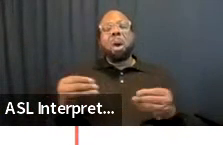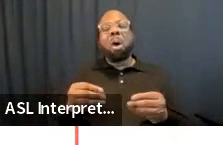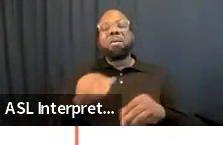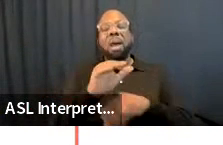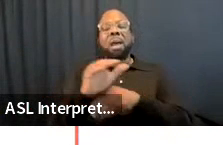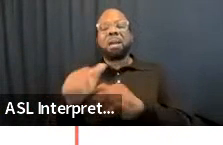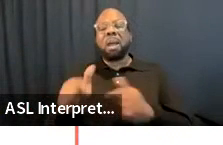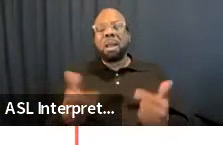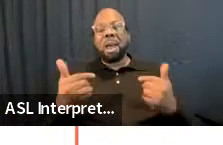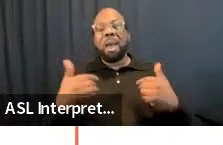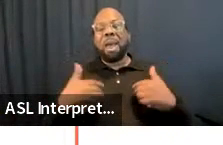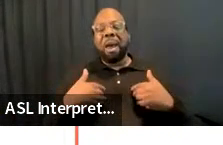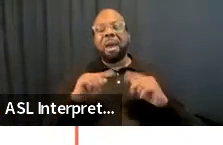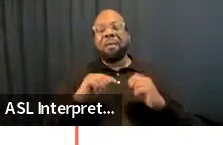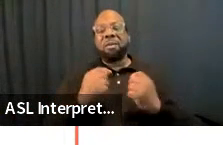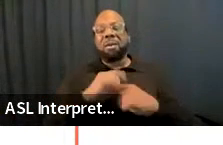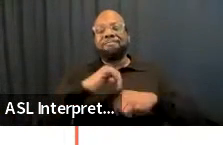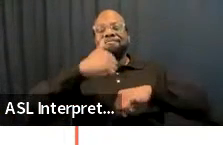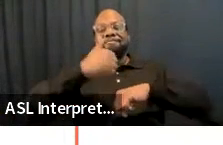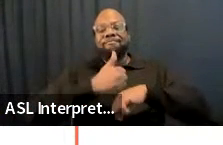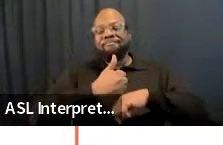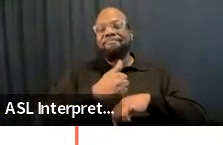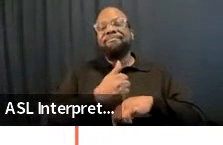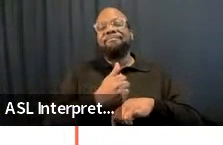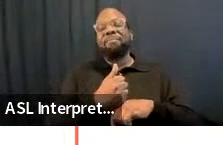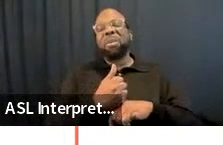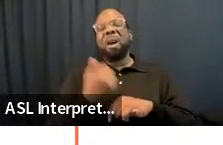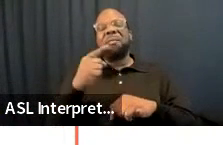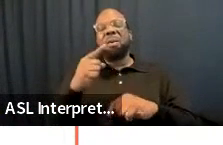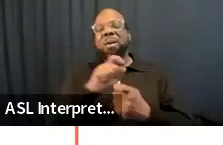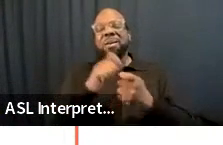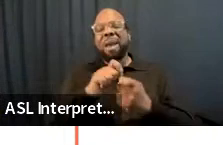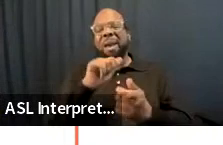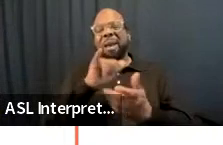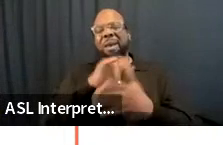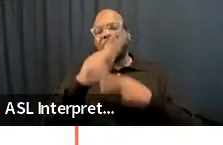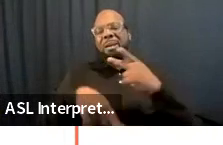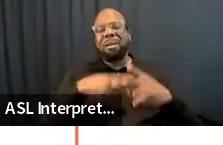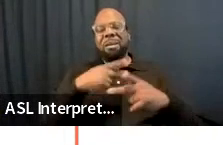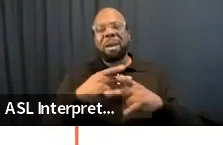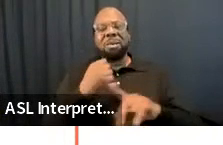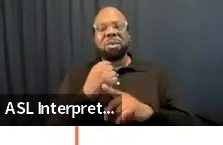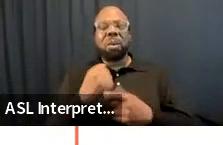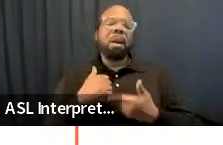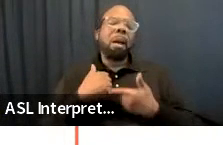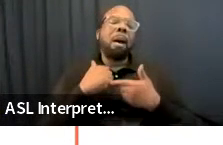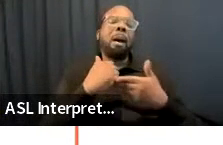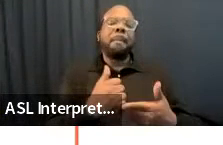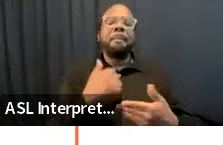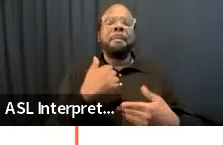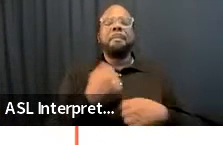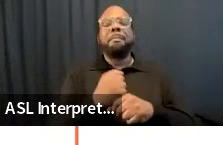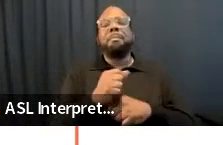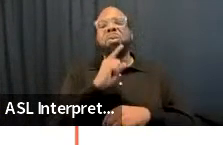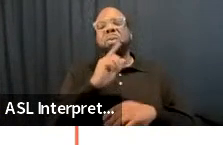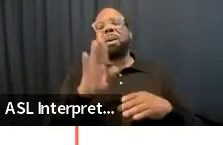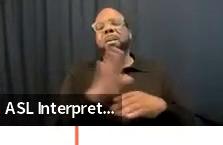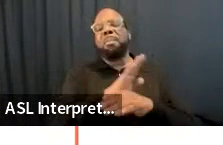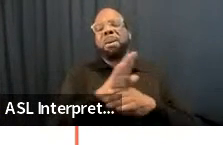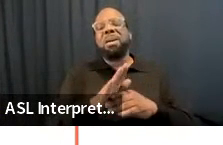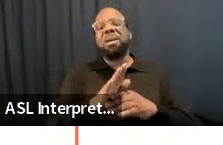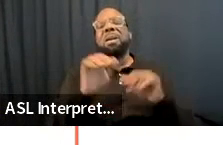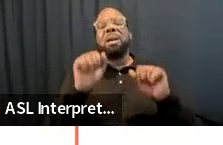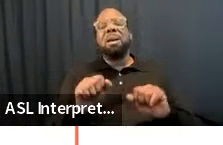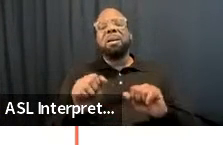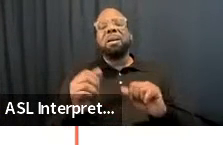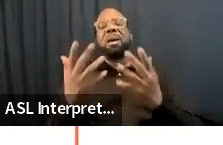team set in place for mediating exactly these kinds of situations and can help make sure that businesses can coexist and thrive